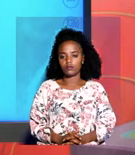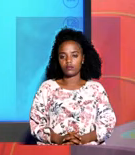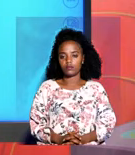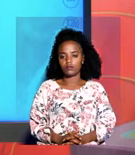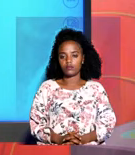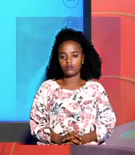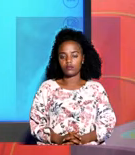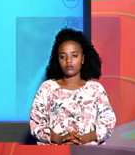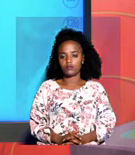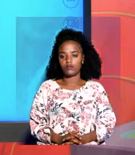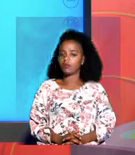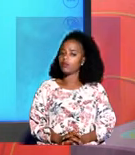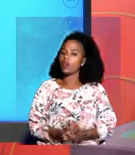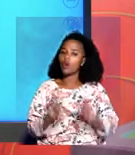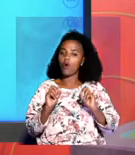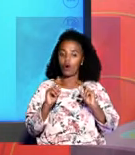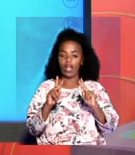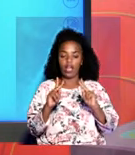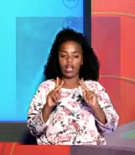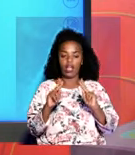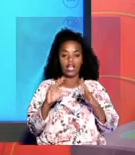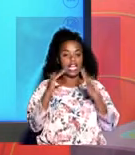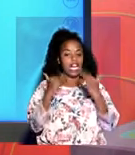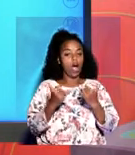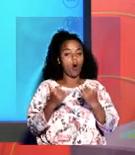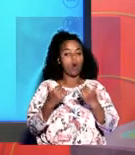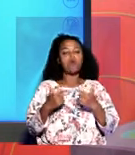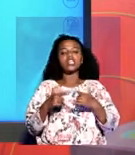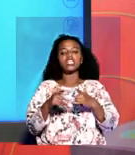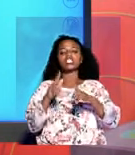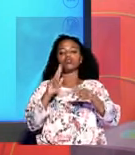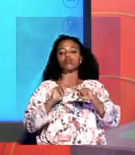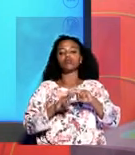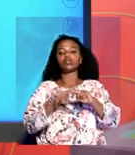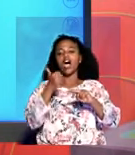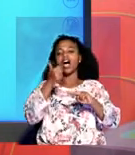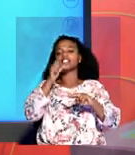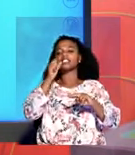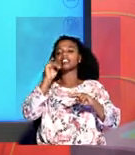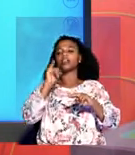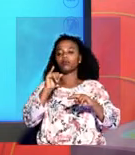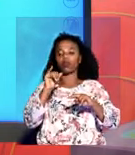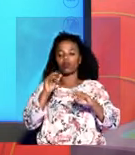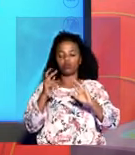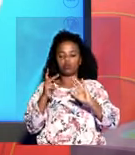Okay. Now, let's put the asymptotes first.